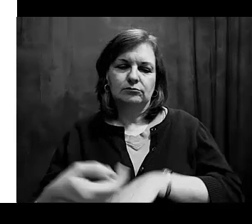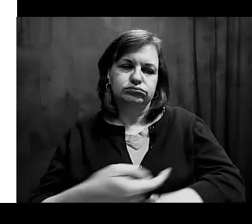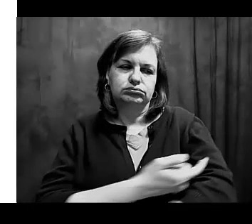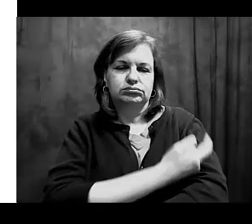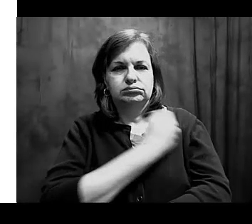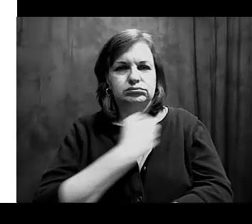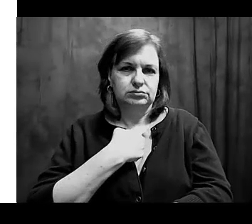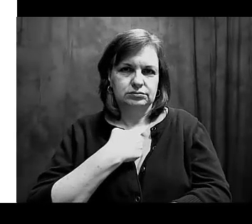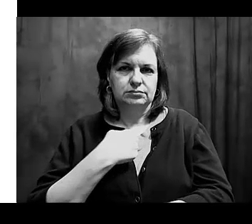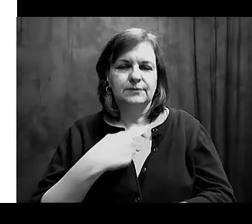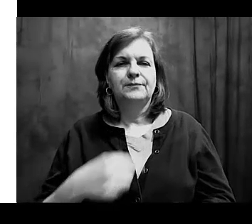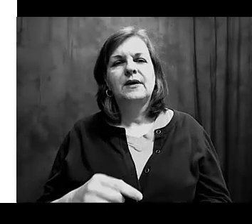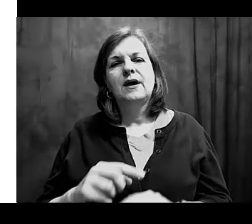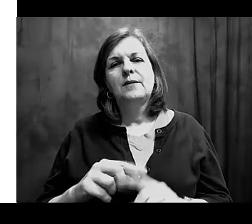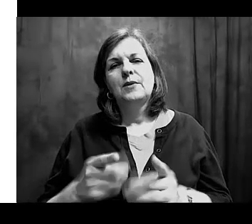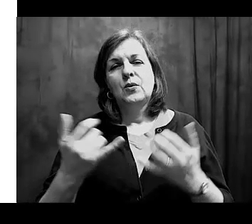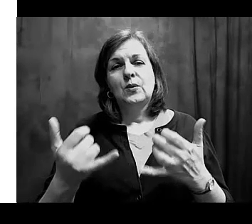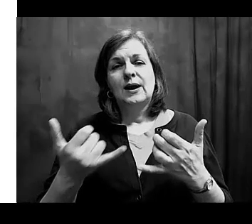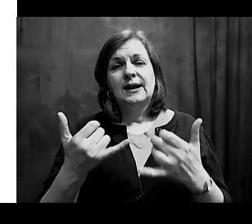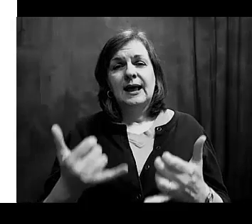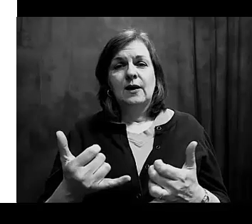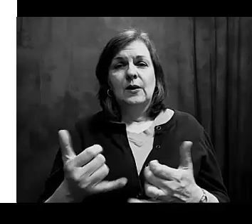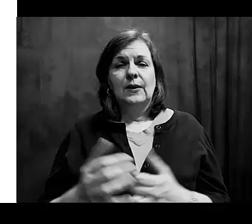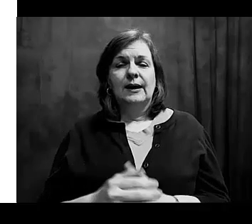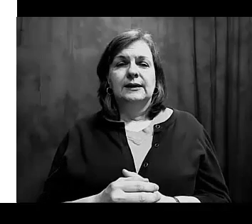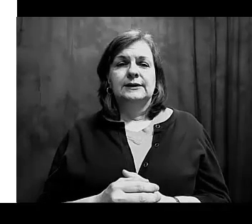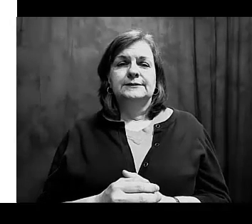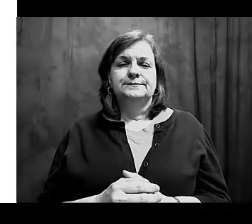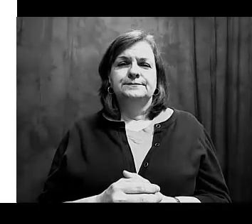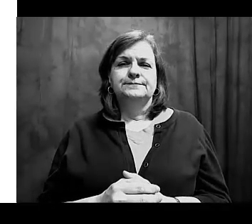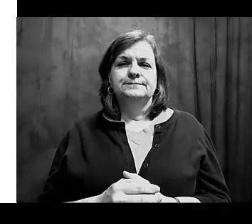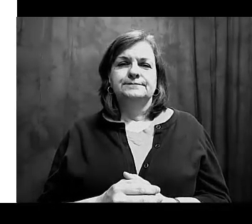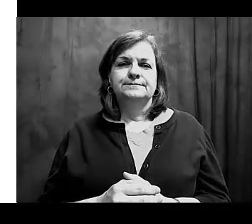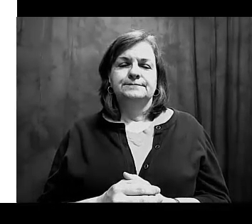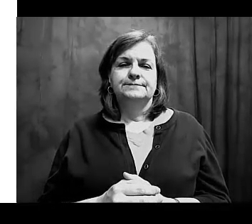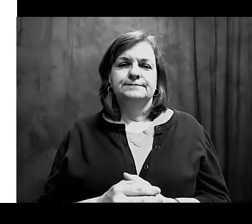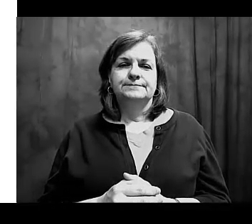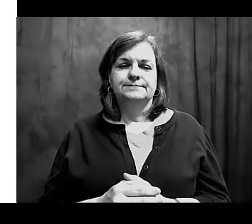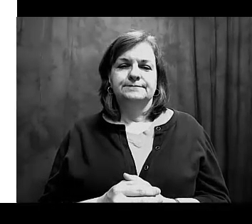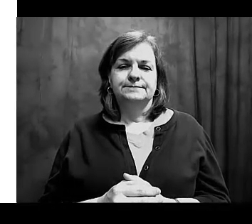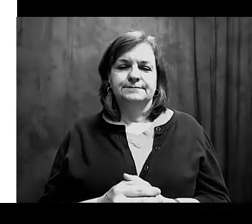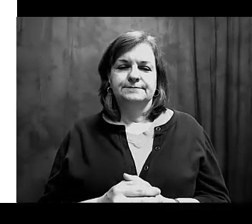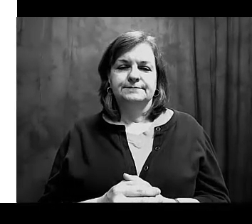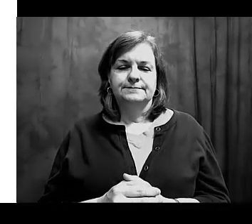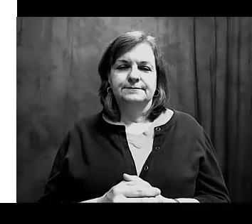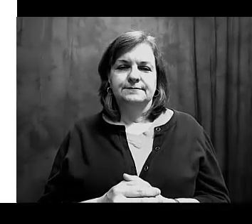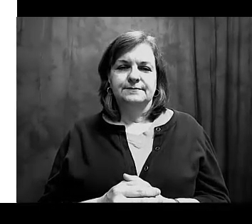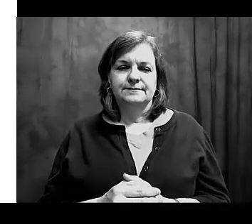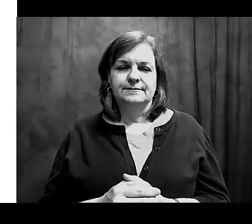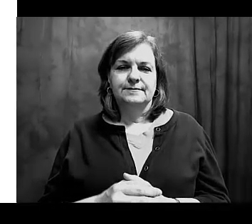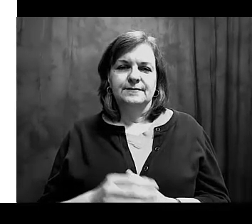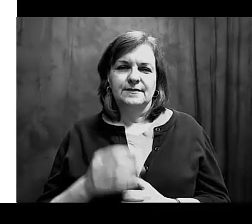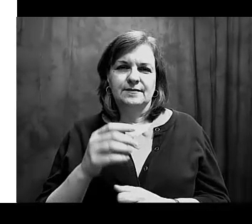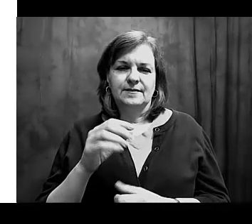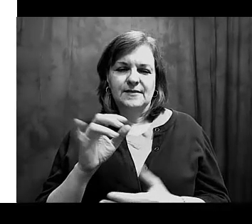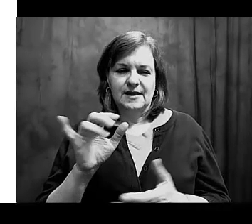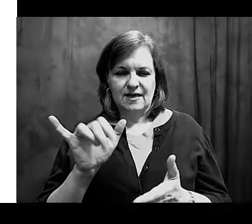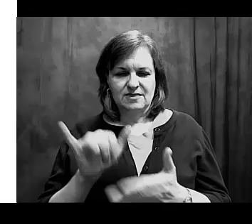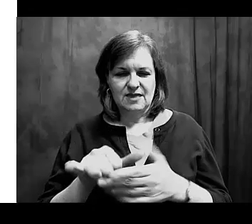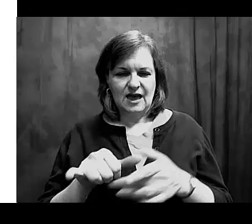from the stimulus. So some of you may know these as sensory